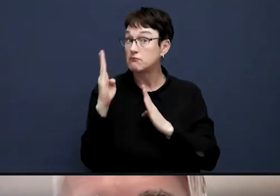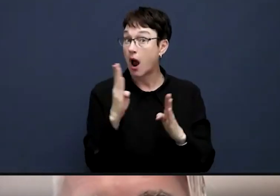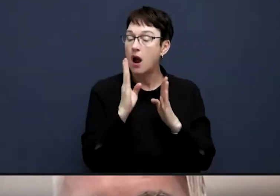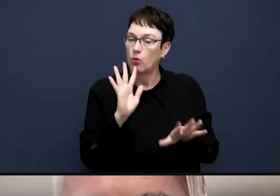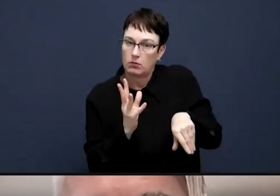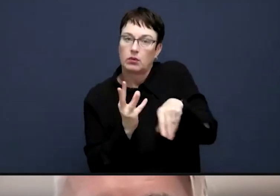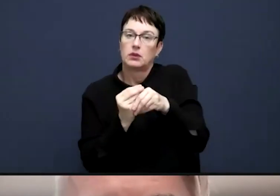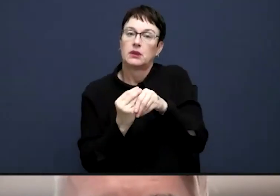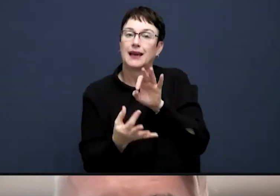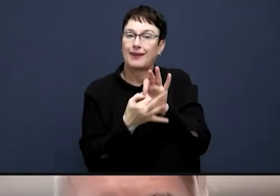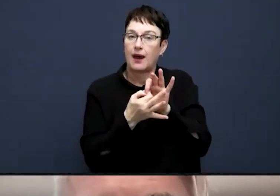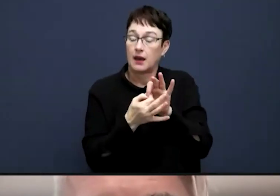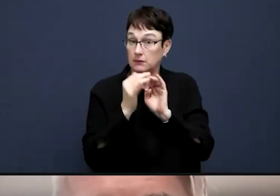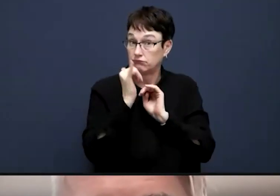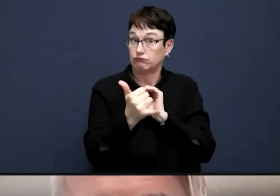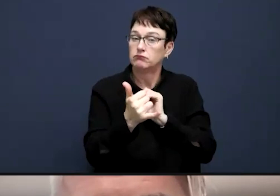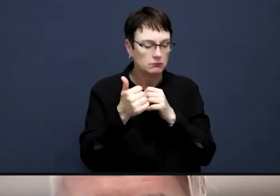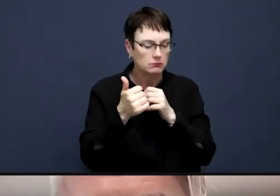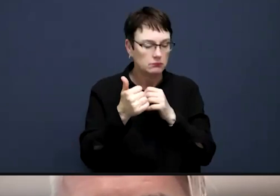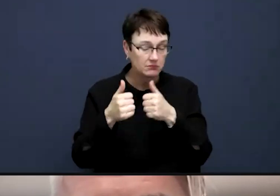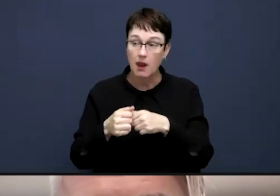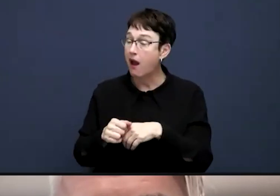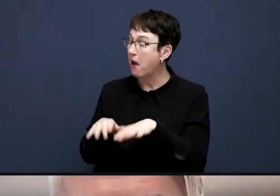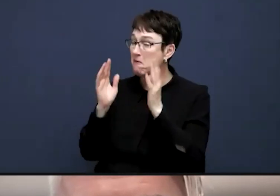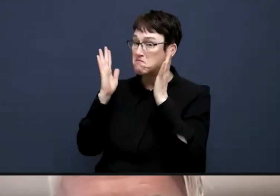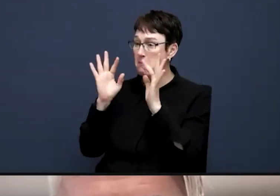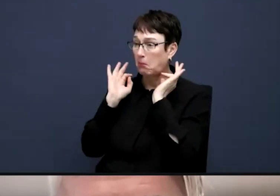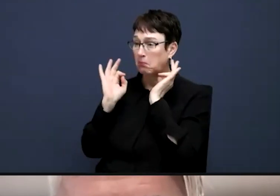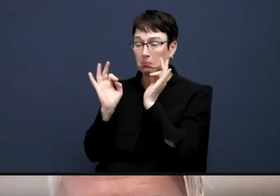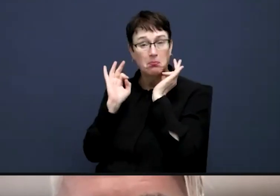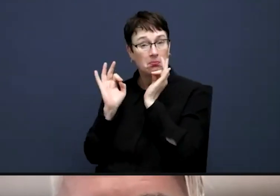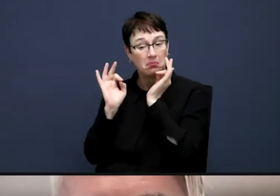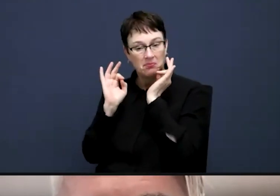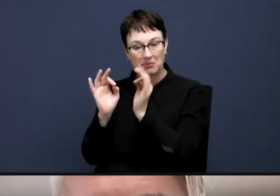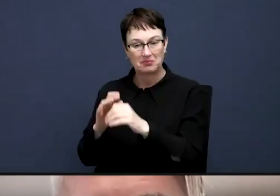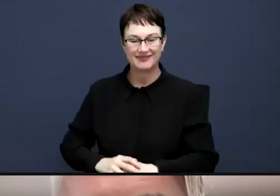here, Alejandro. So, yes. I promise it's the last time I ask.